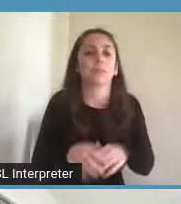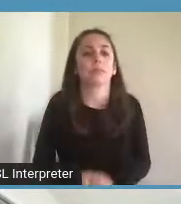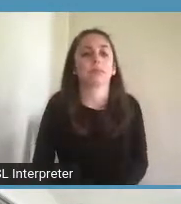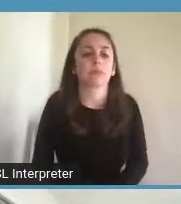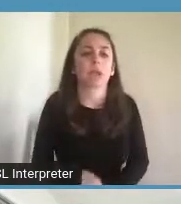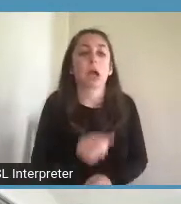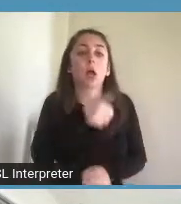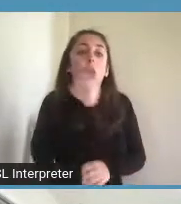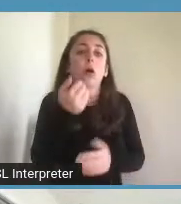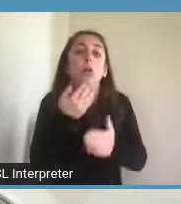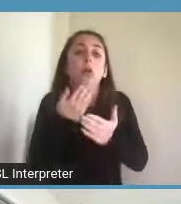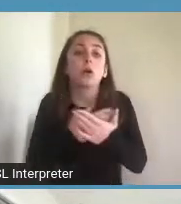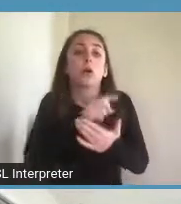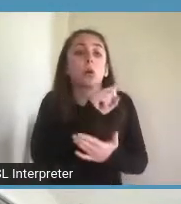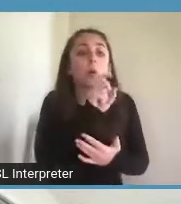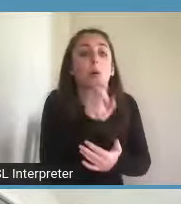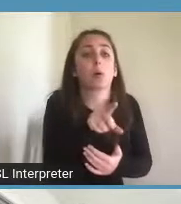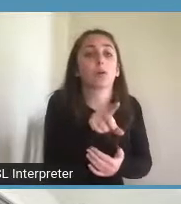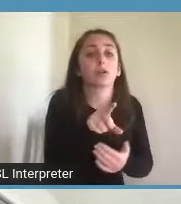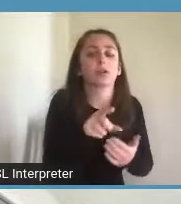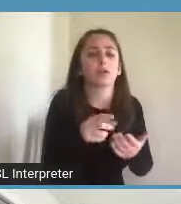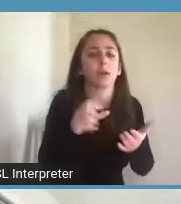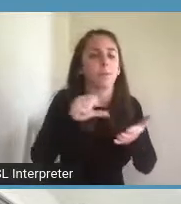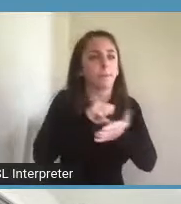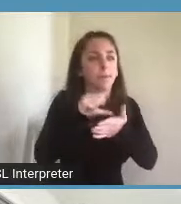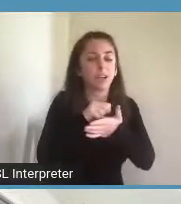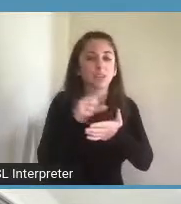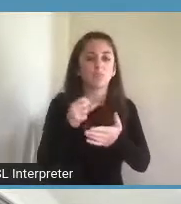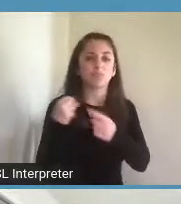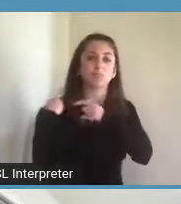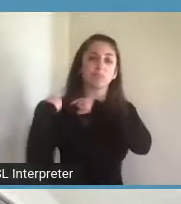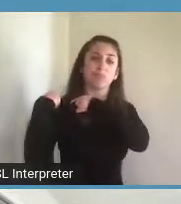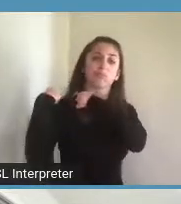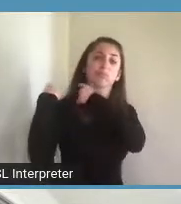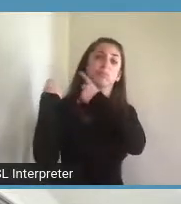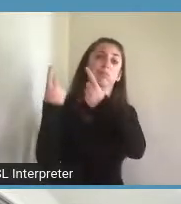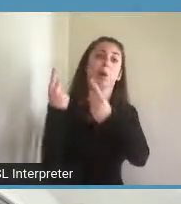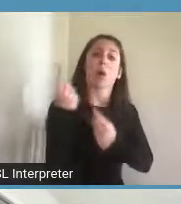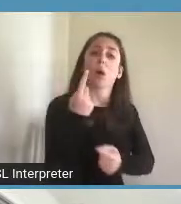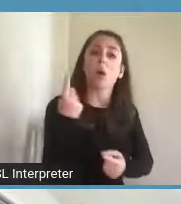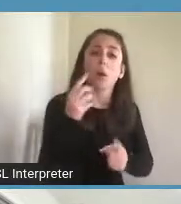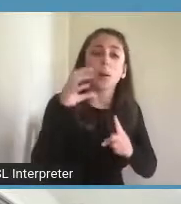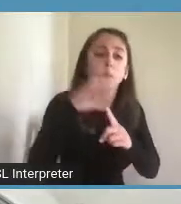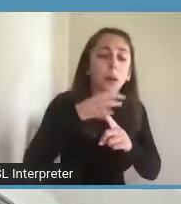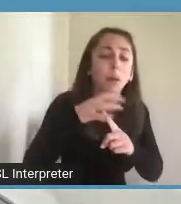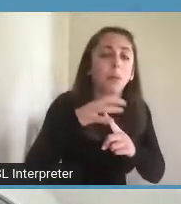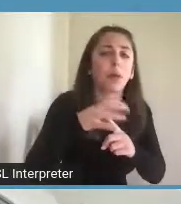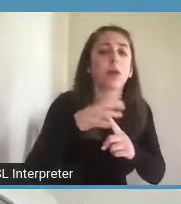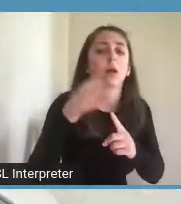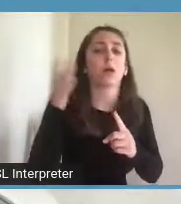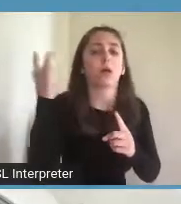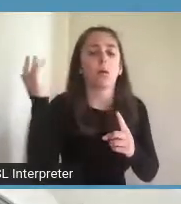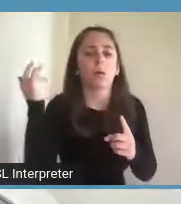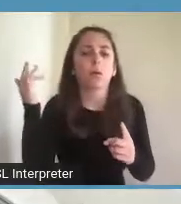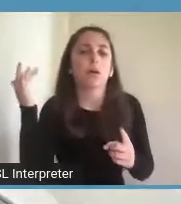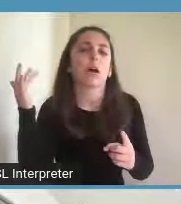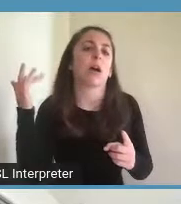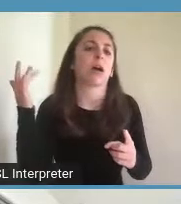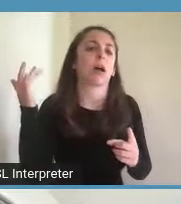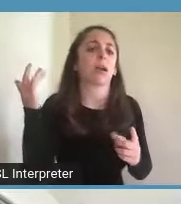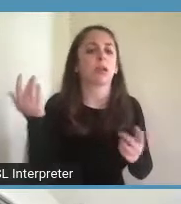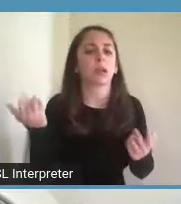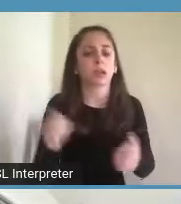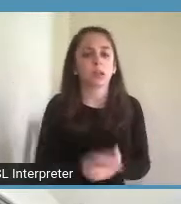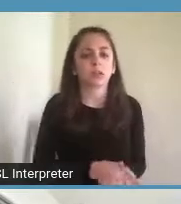you a little farther is, has this page always been popular? So that live cam page, why is that number 1? Has that always been the case? I just didn't